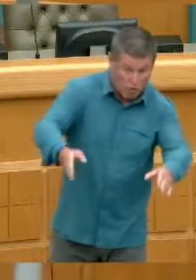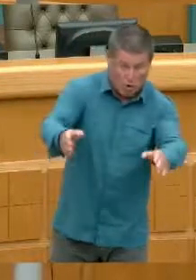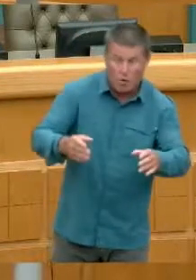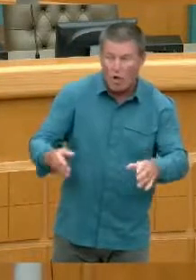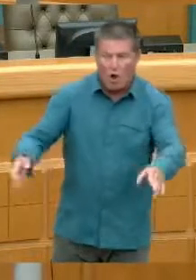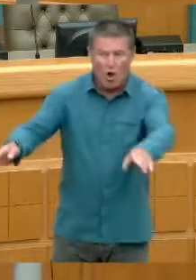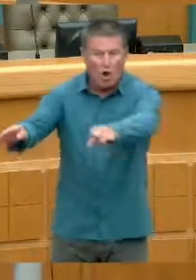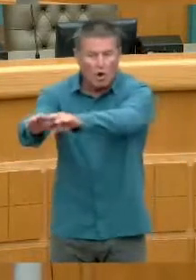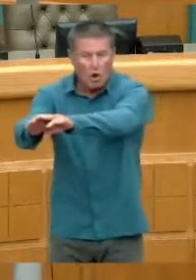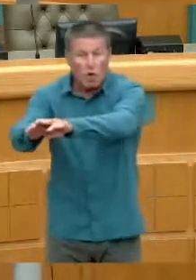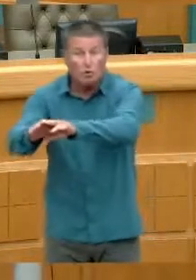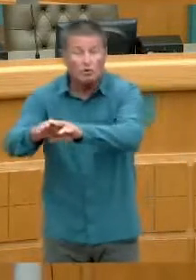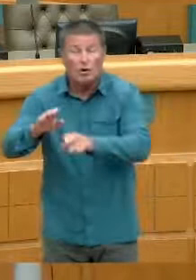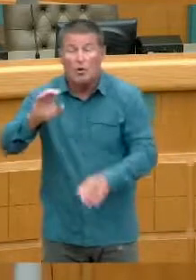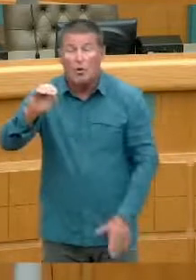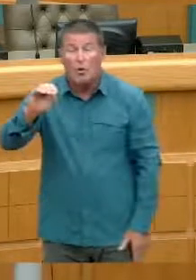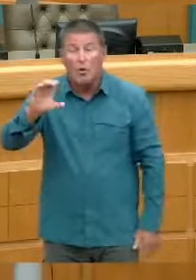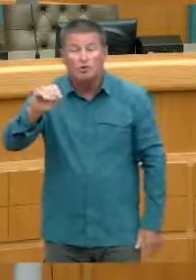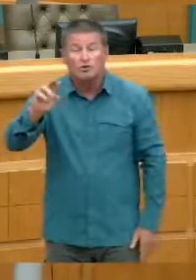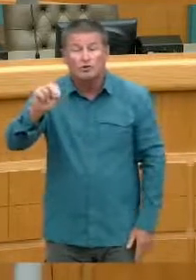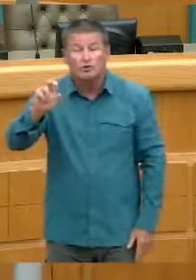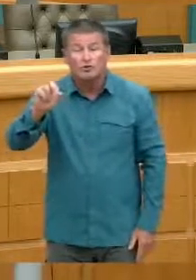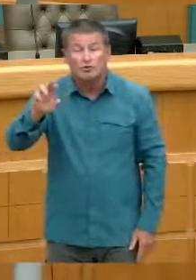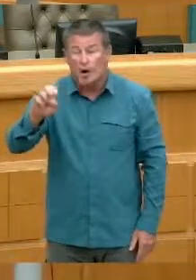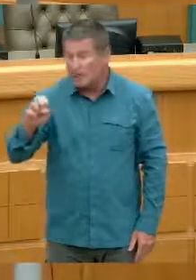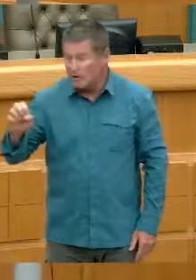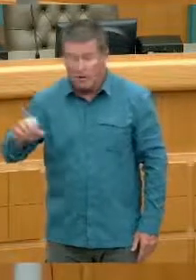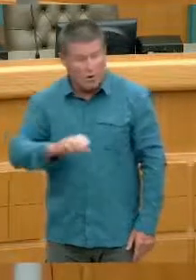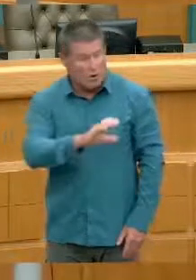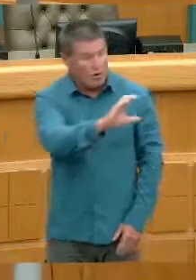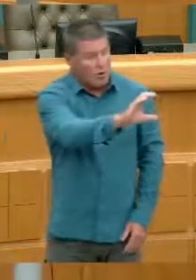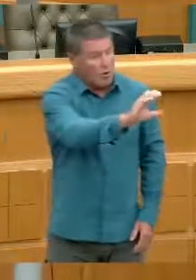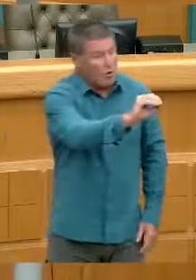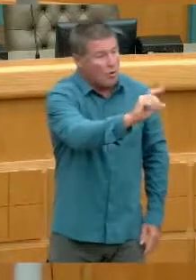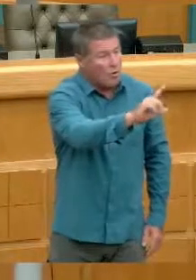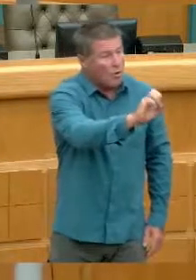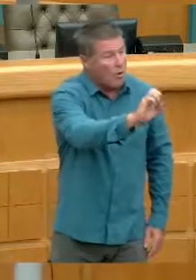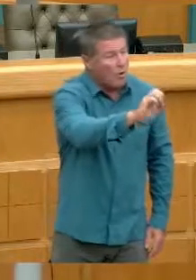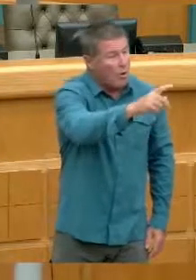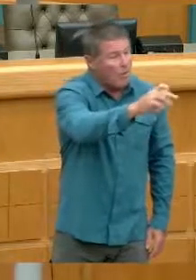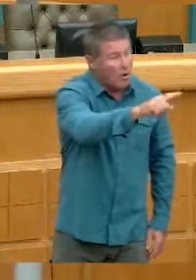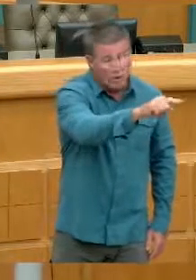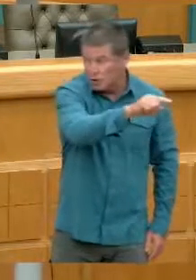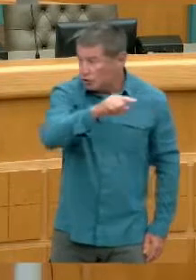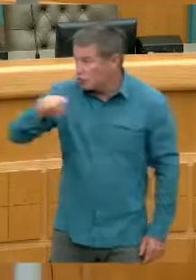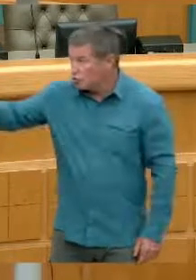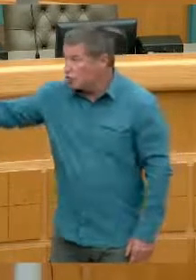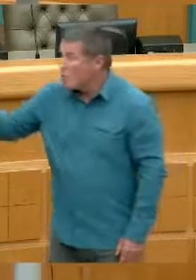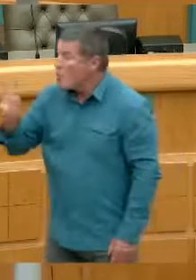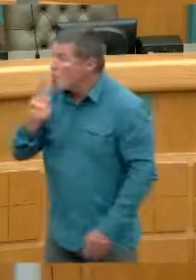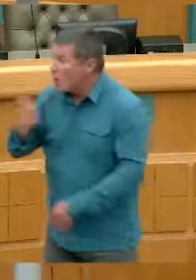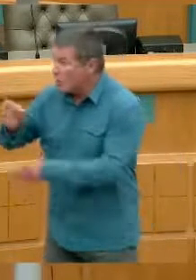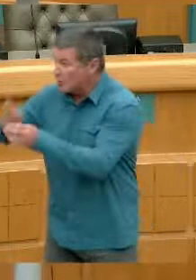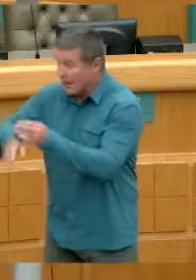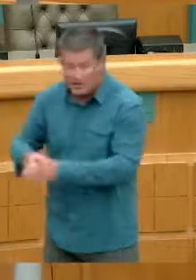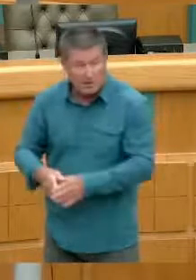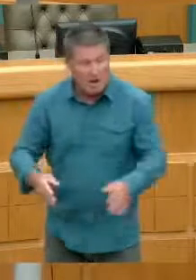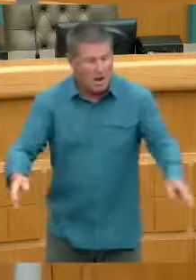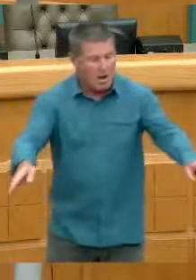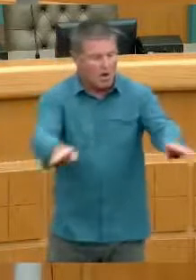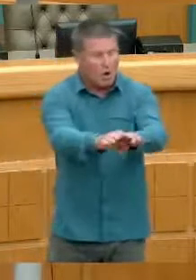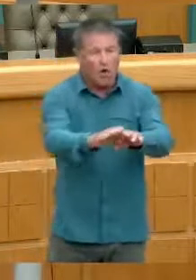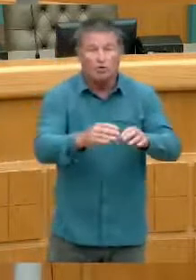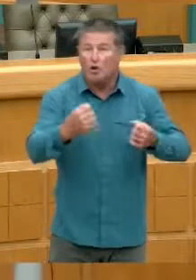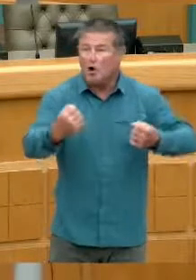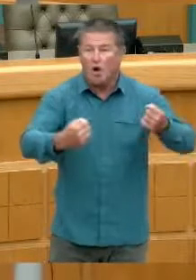Ocean Drive going northbound. And so from Cole Park all the way to Water's Edge, that road is going to be closed. When you